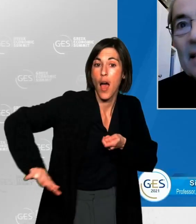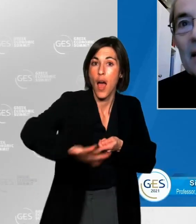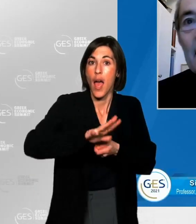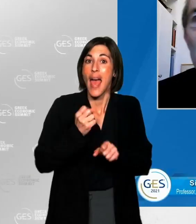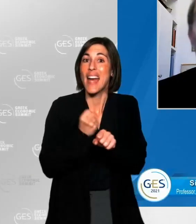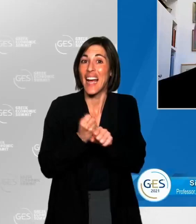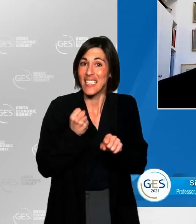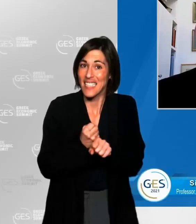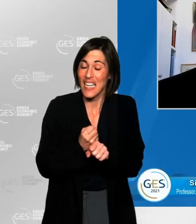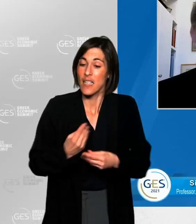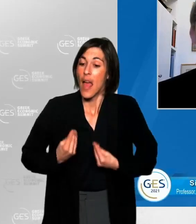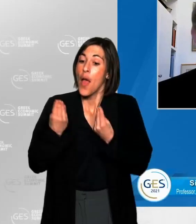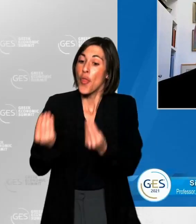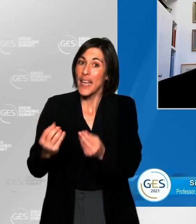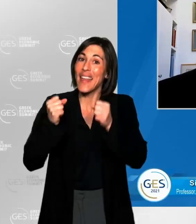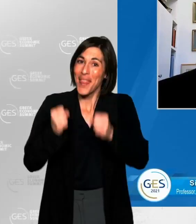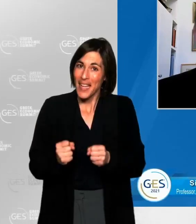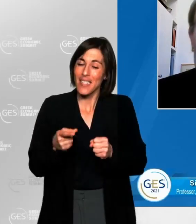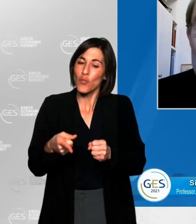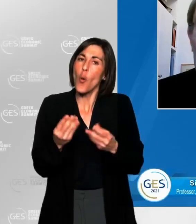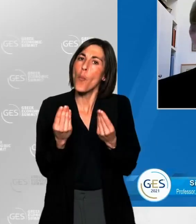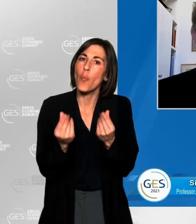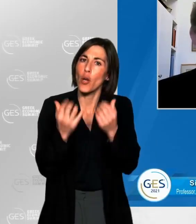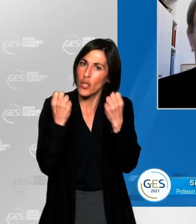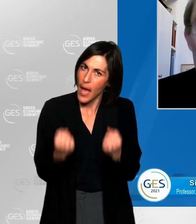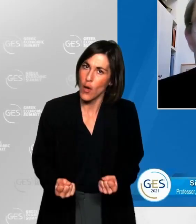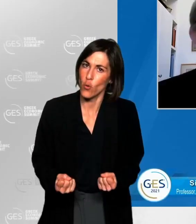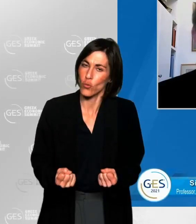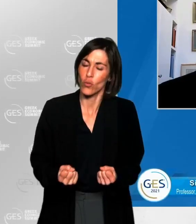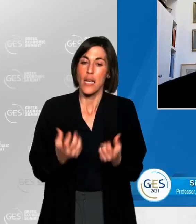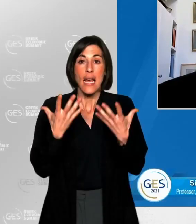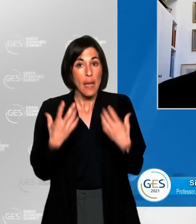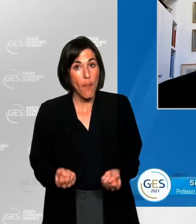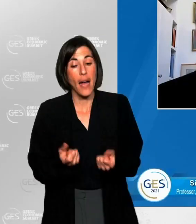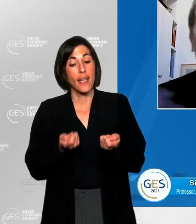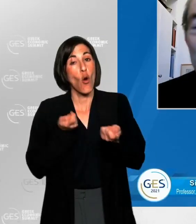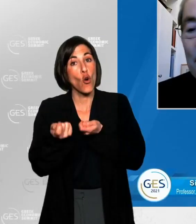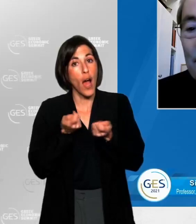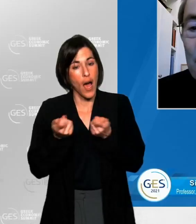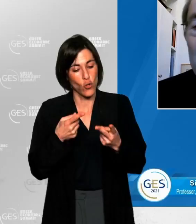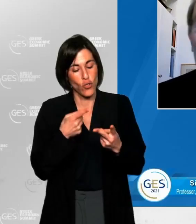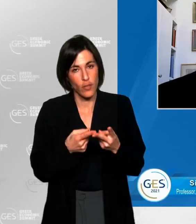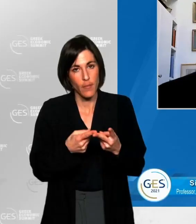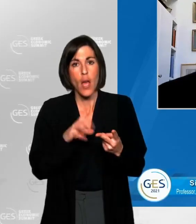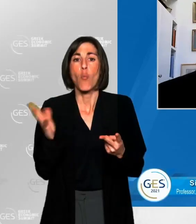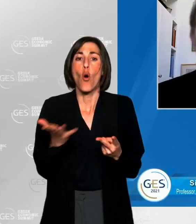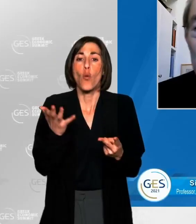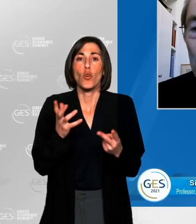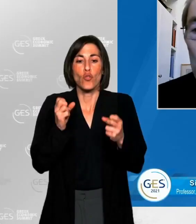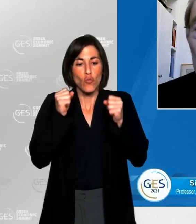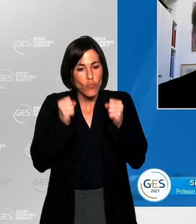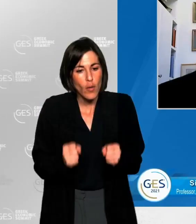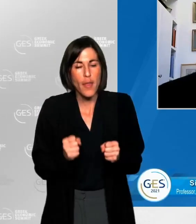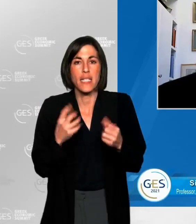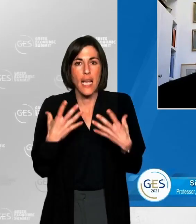it is organized in a way that everyone participating is happy, that doesn't want to seek